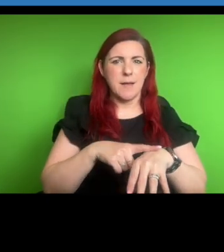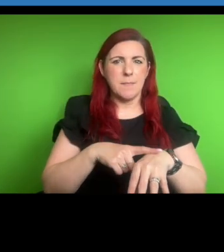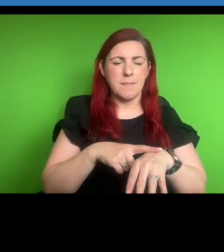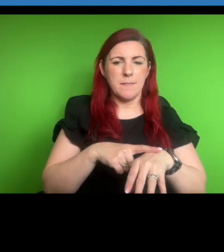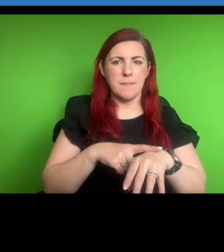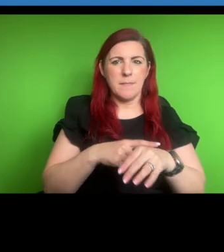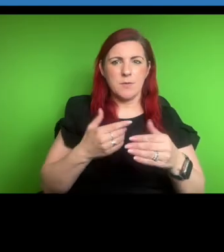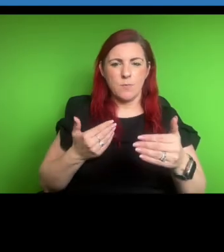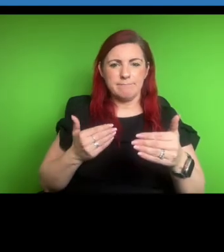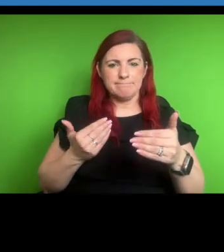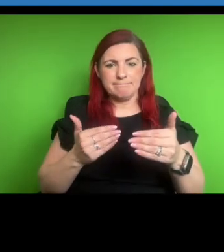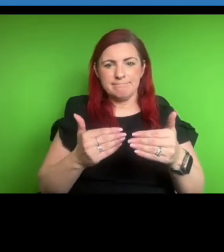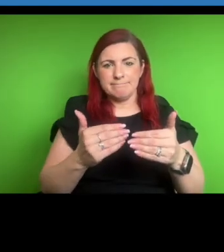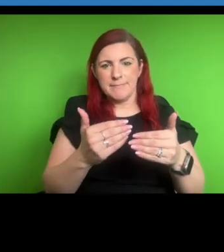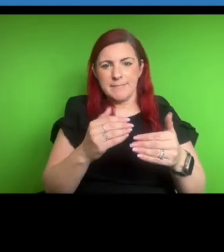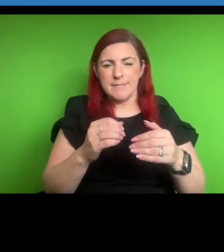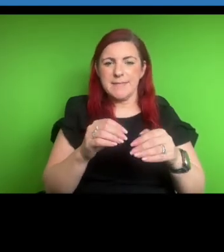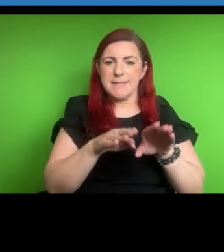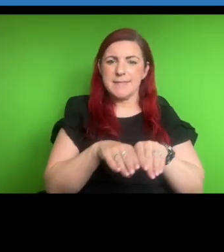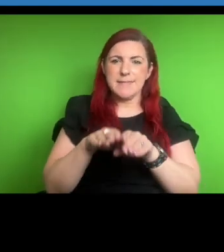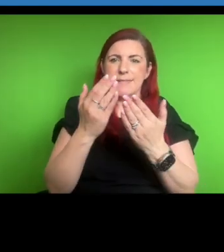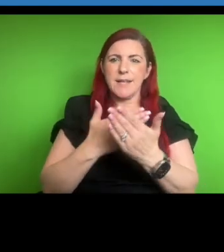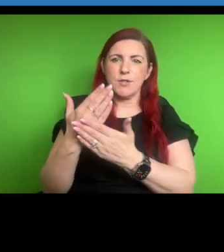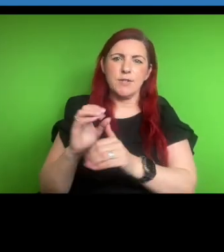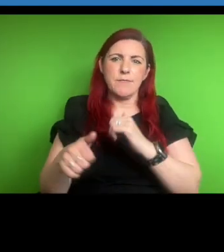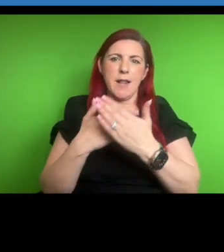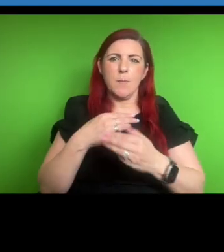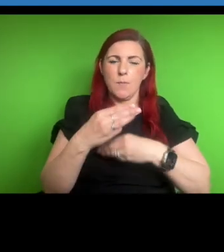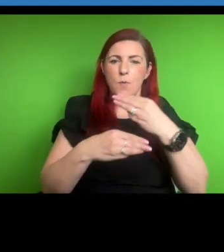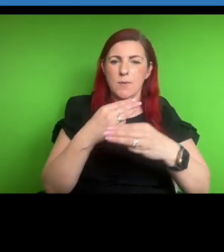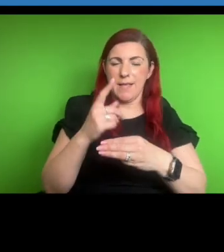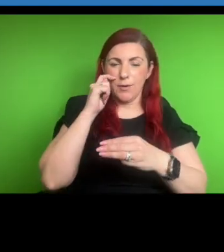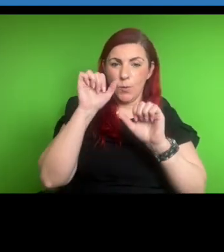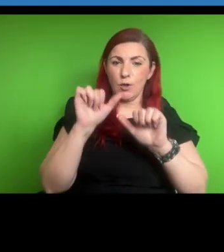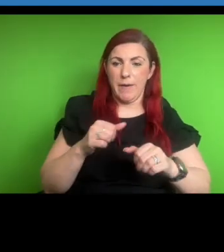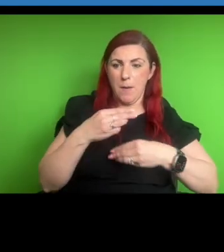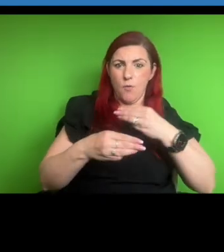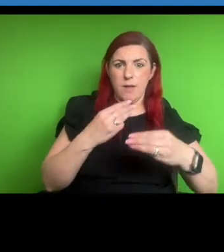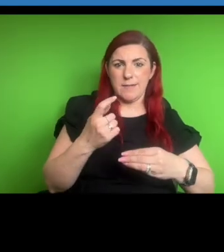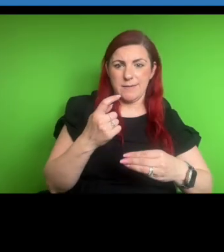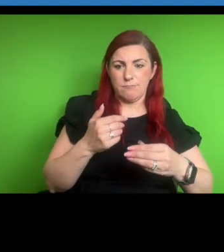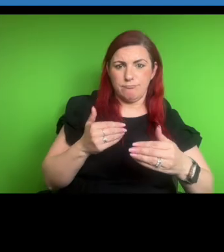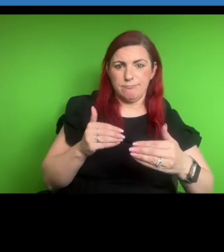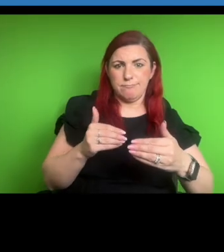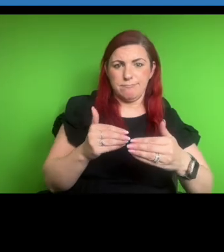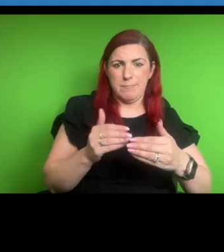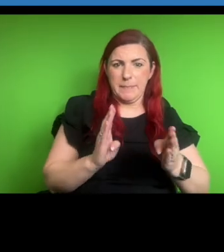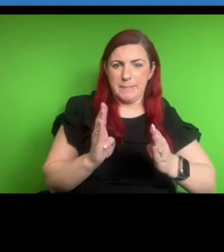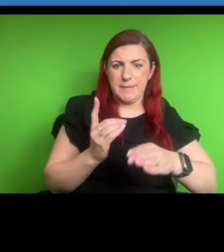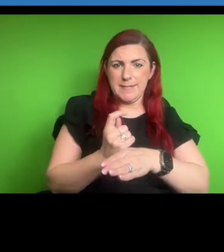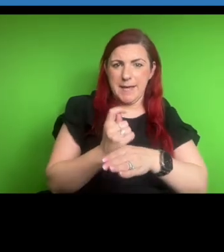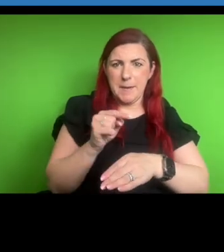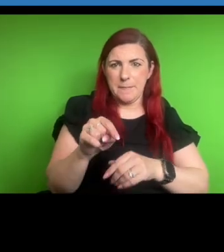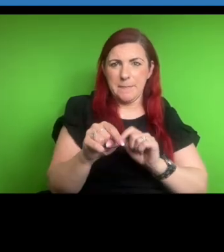process here. Fergal, I think you'll agree in terms of through this commenting period, it's really now or